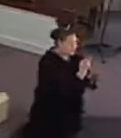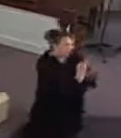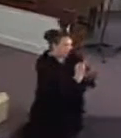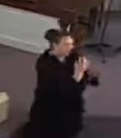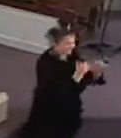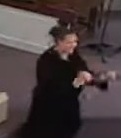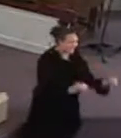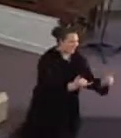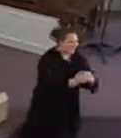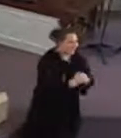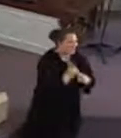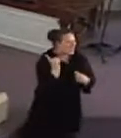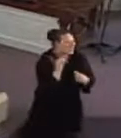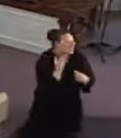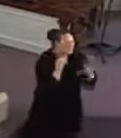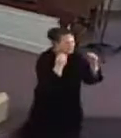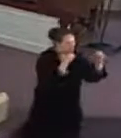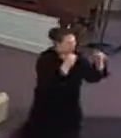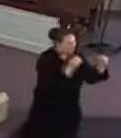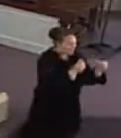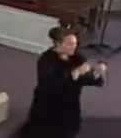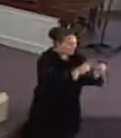So we're blessed, aren't we?